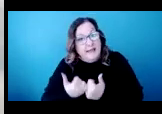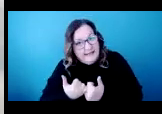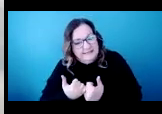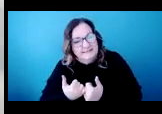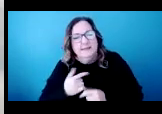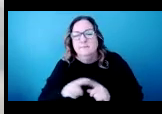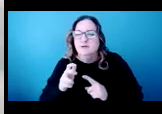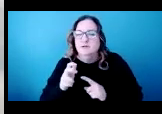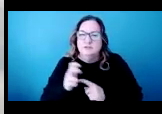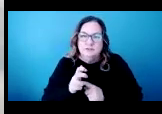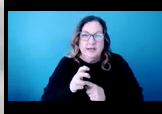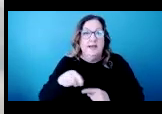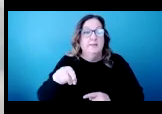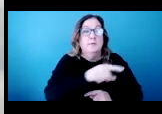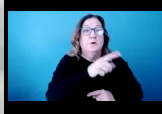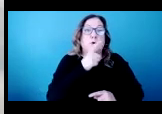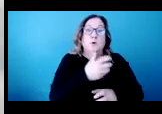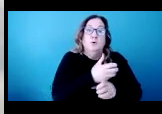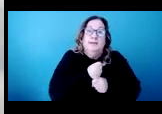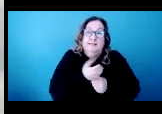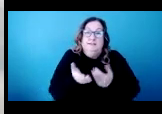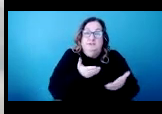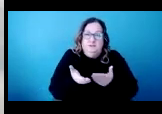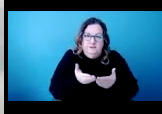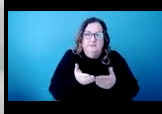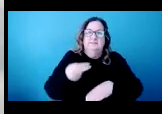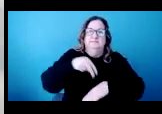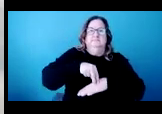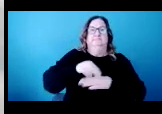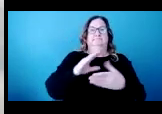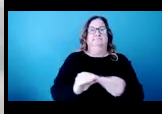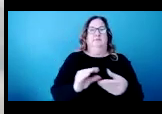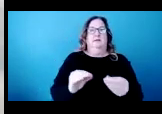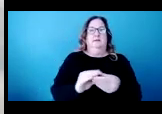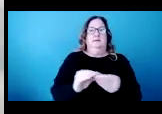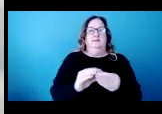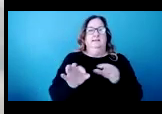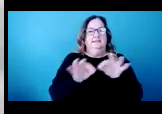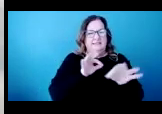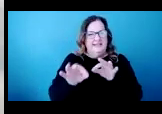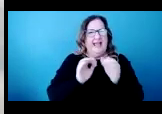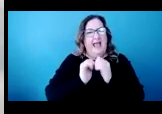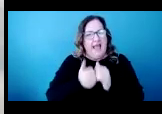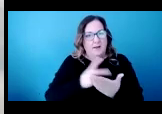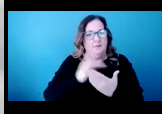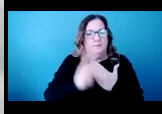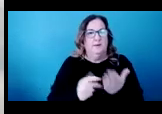are receiving those services give their comments and say how these programs are helping them.